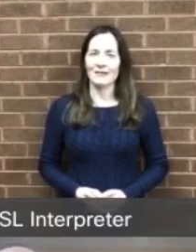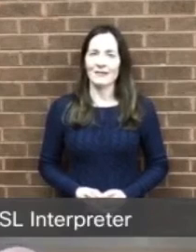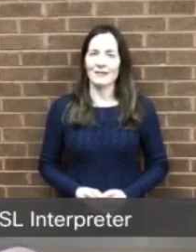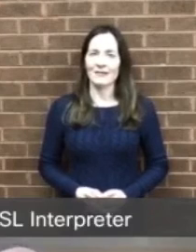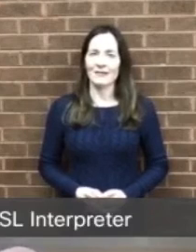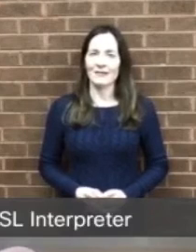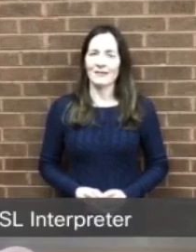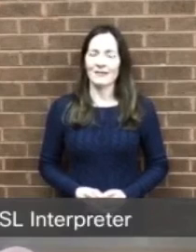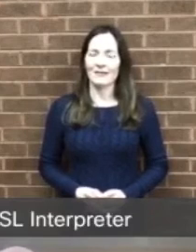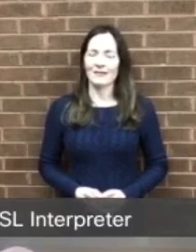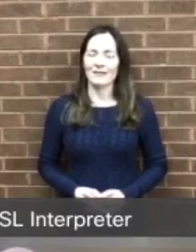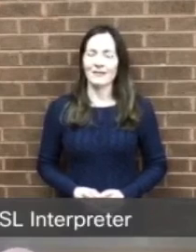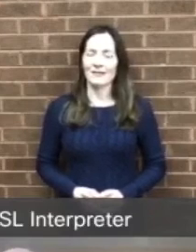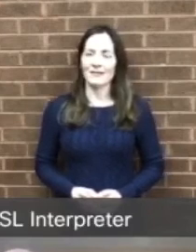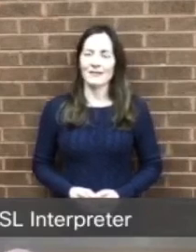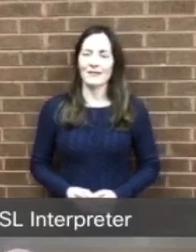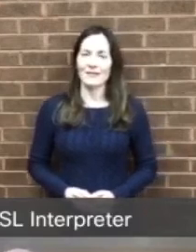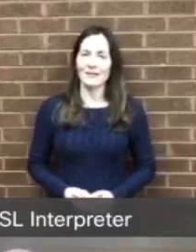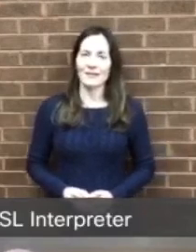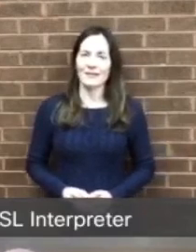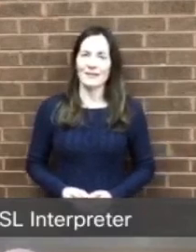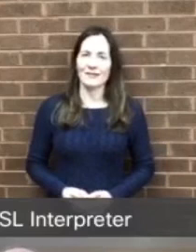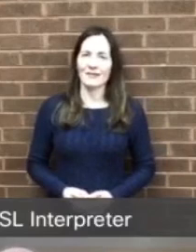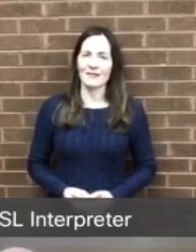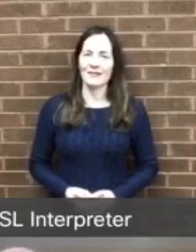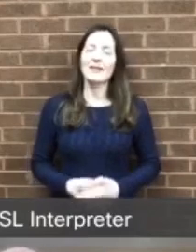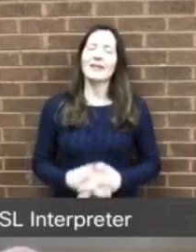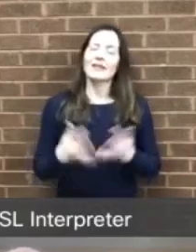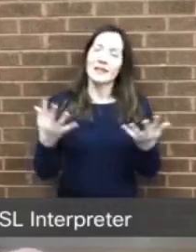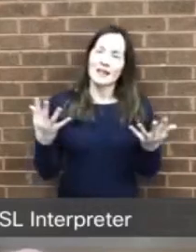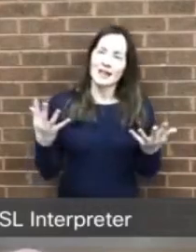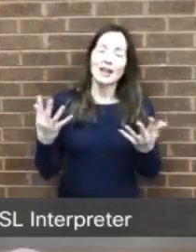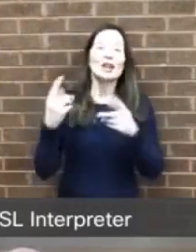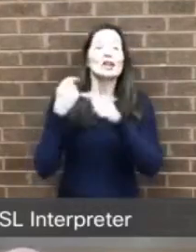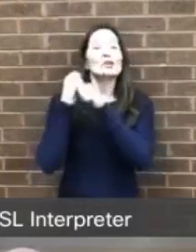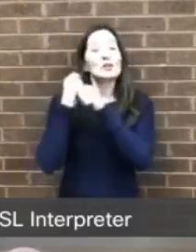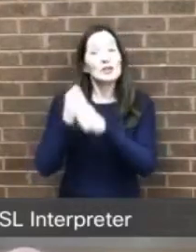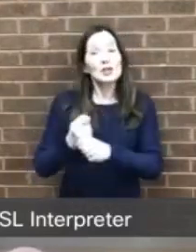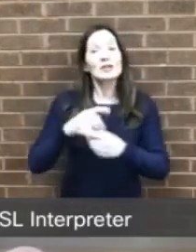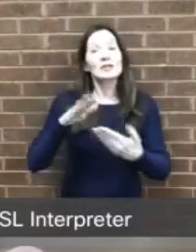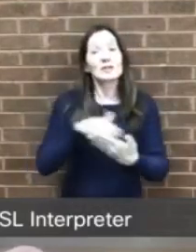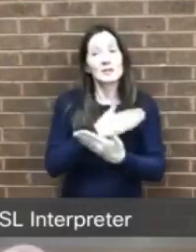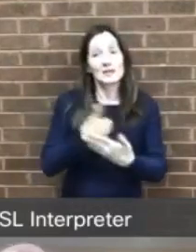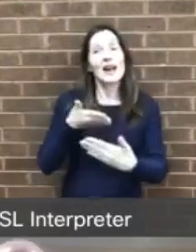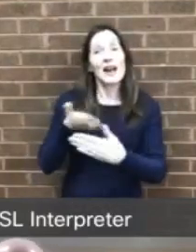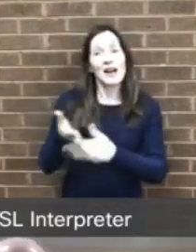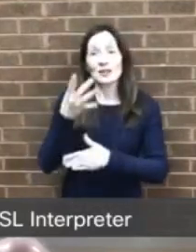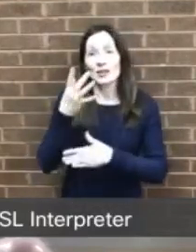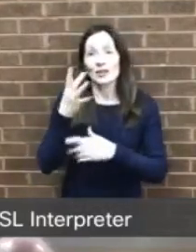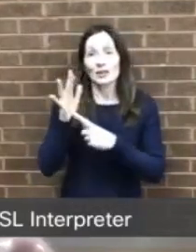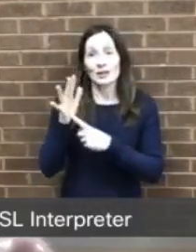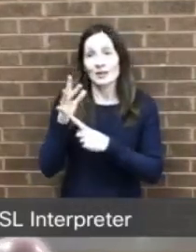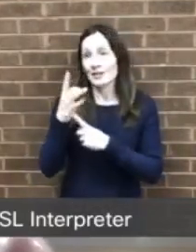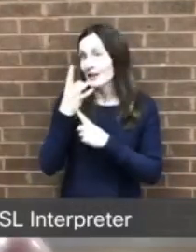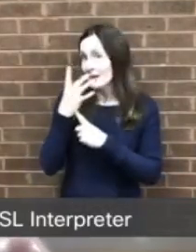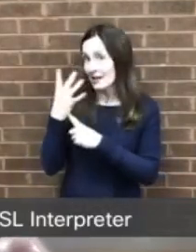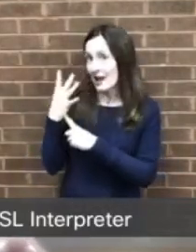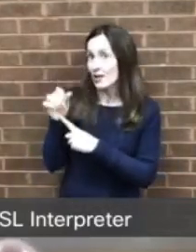Amen. It's traditional to sing a song after lighting as well. Rabbi Dan, back to you for that song.